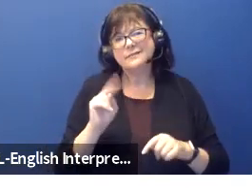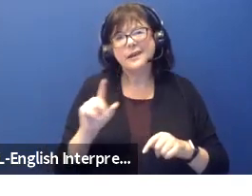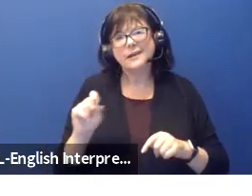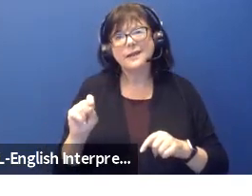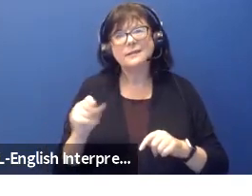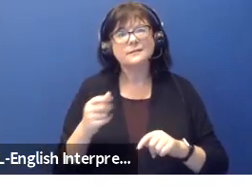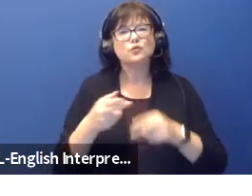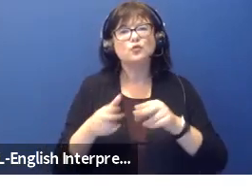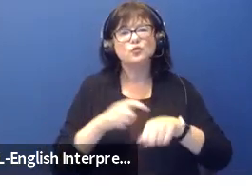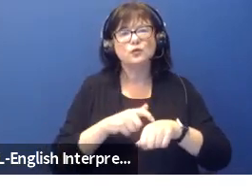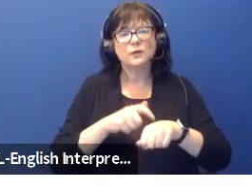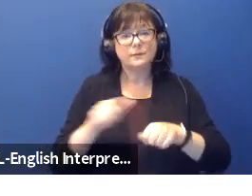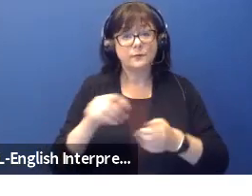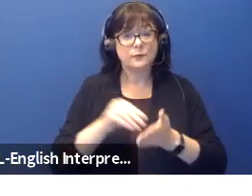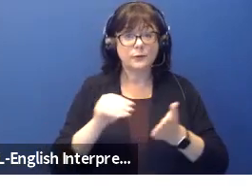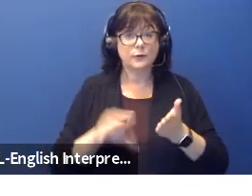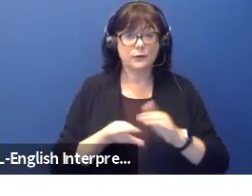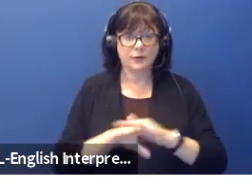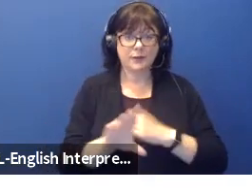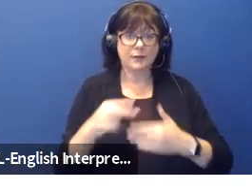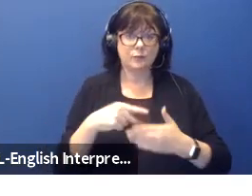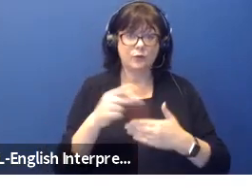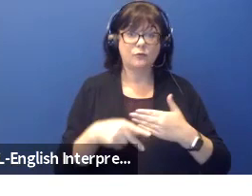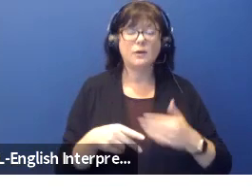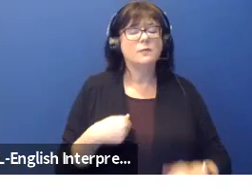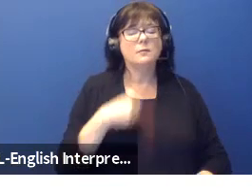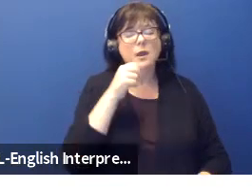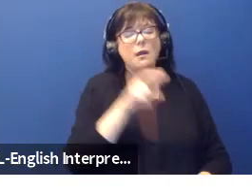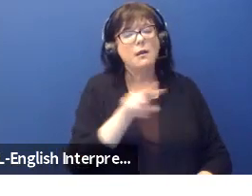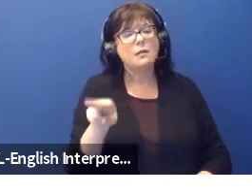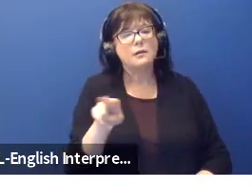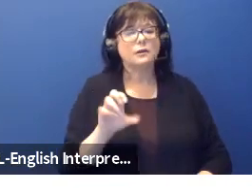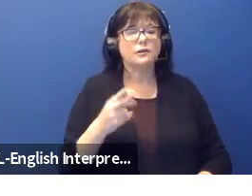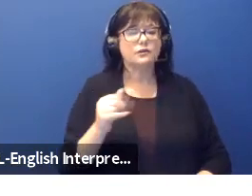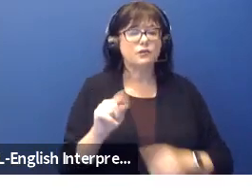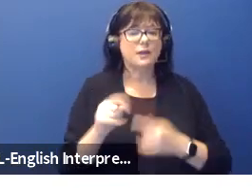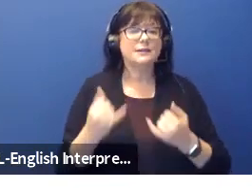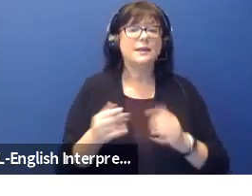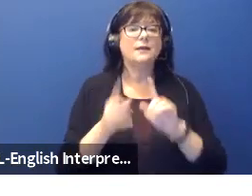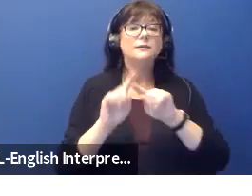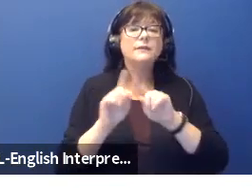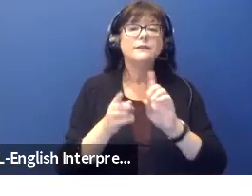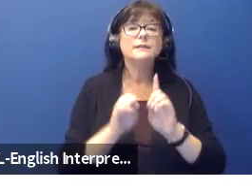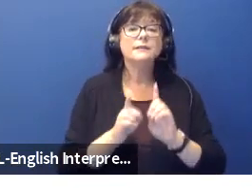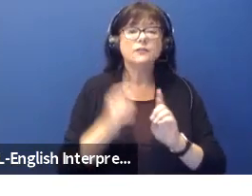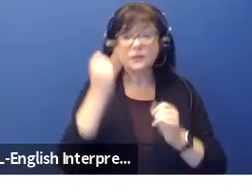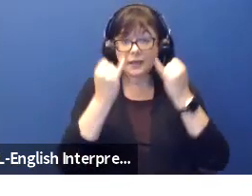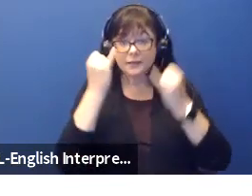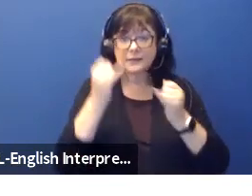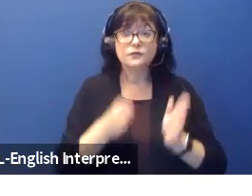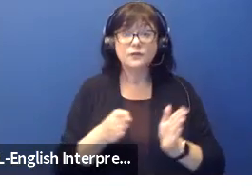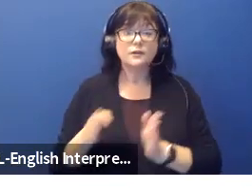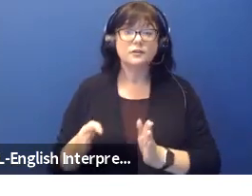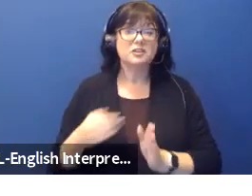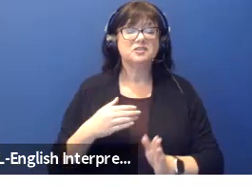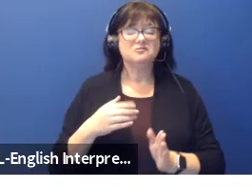And I'm not going to go back to the chat just now. There's a little bit of a discussion about different digital strategies, which is great. And I encourage you to continue that, but I'll